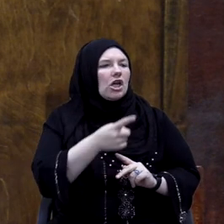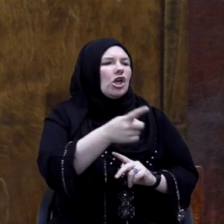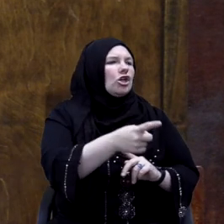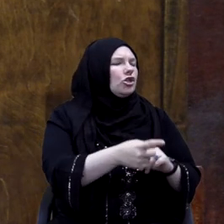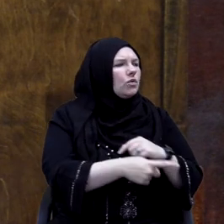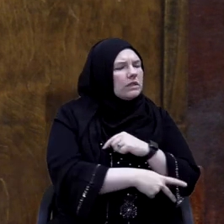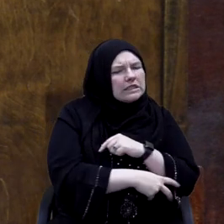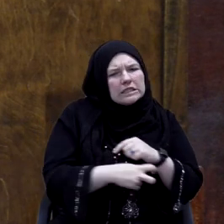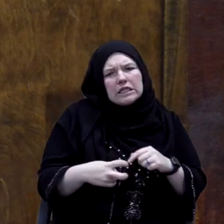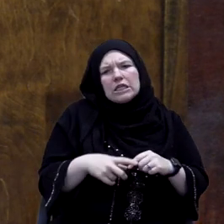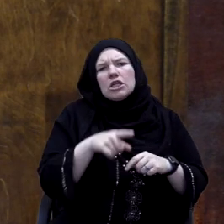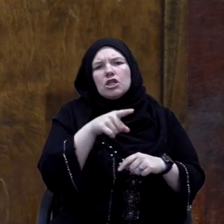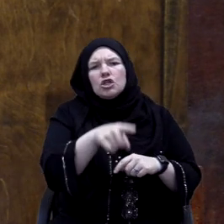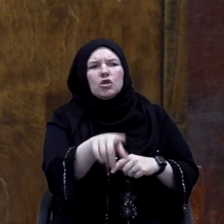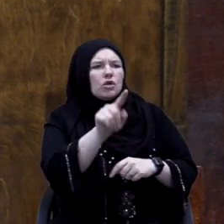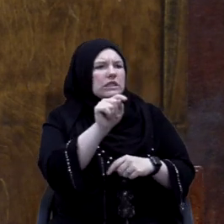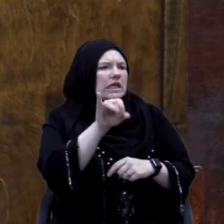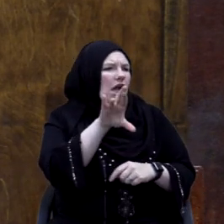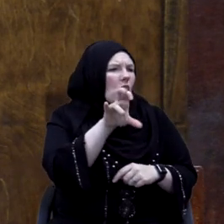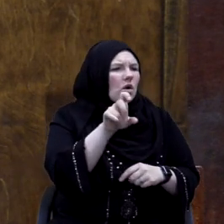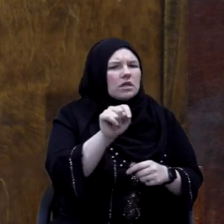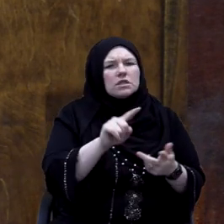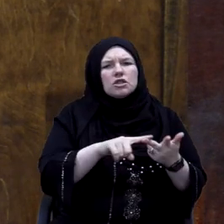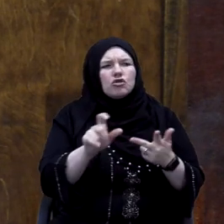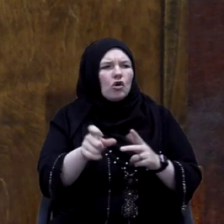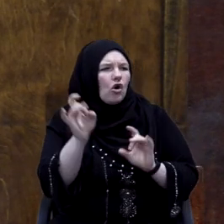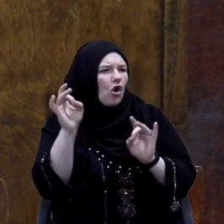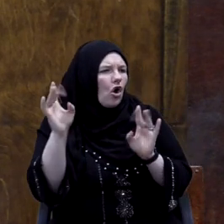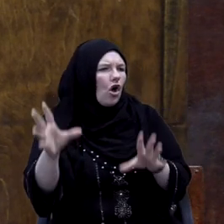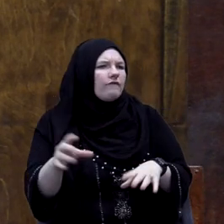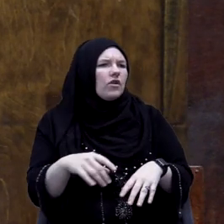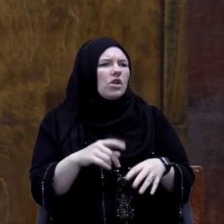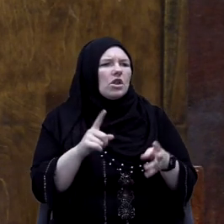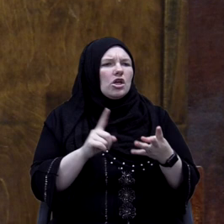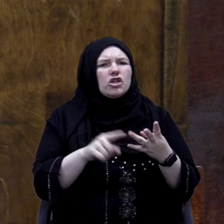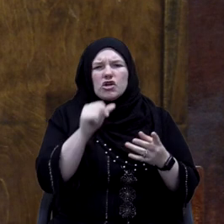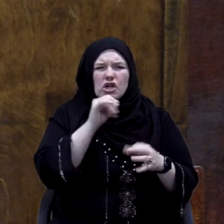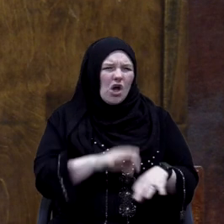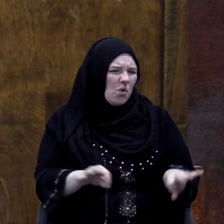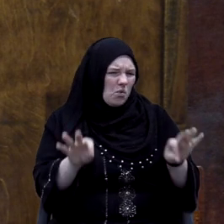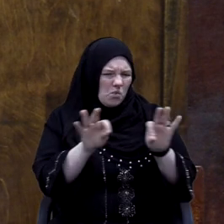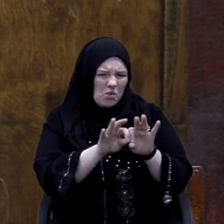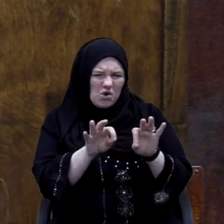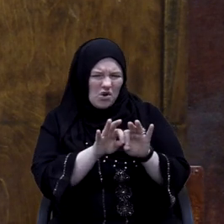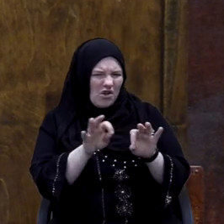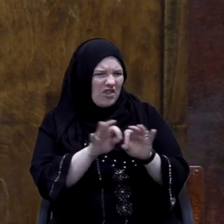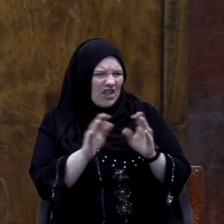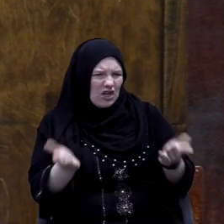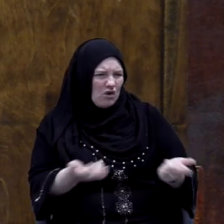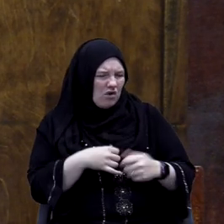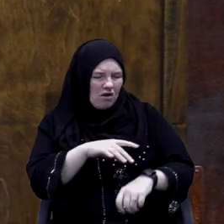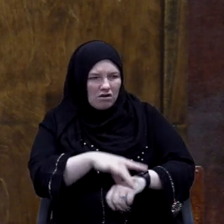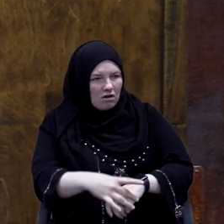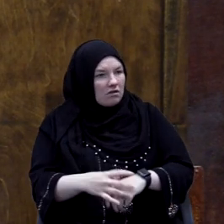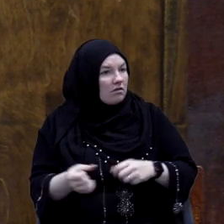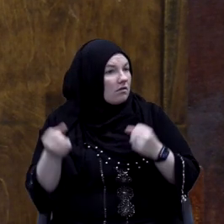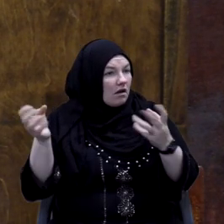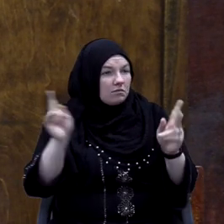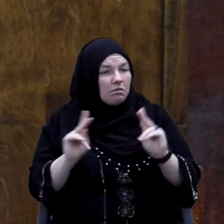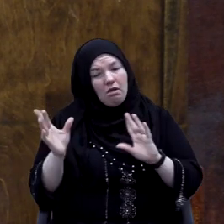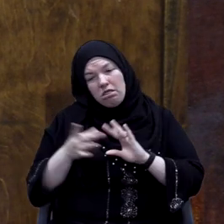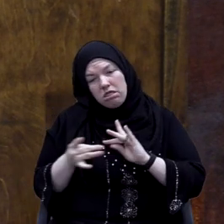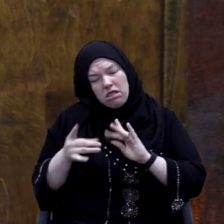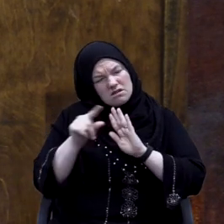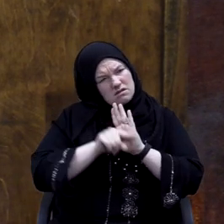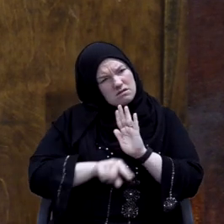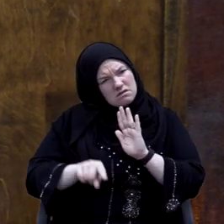are terrorists, you are awful, you are backward, you're not worth the life you have, all of this.